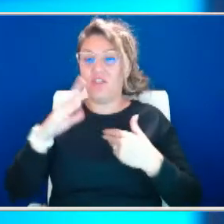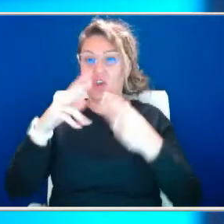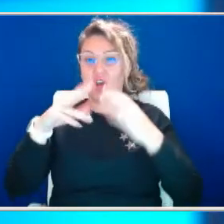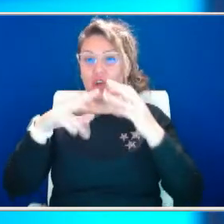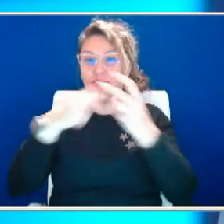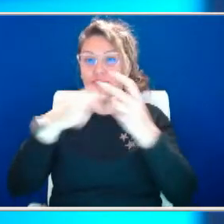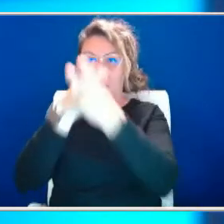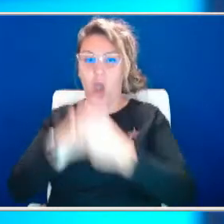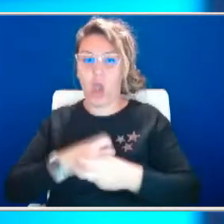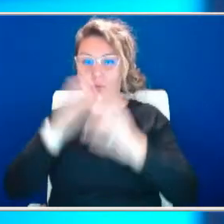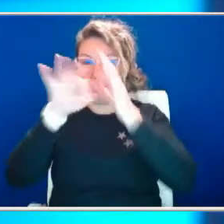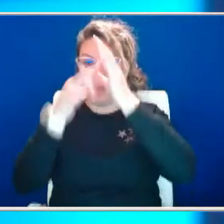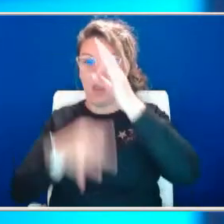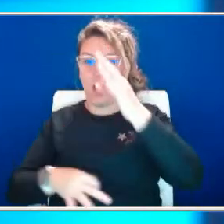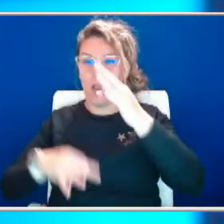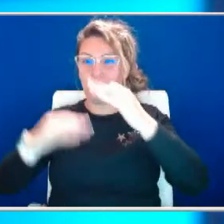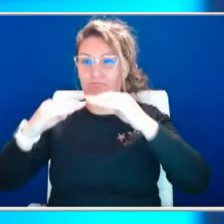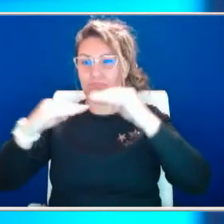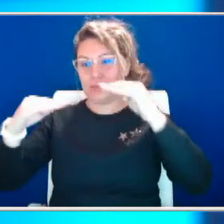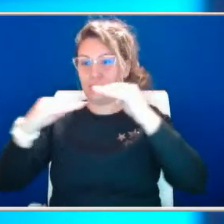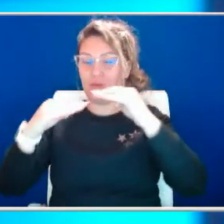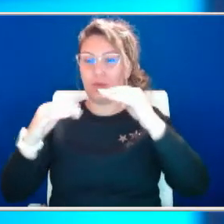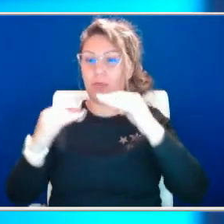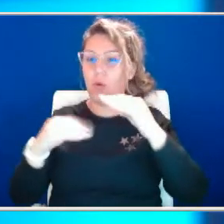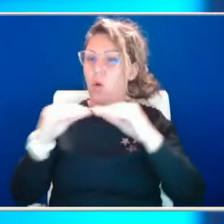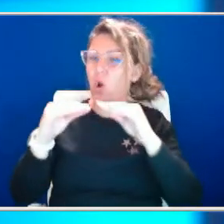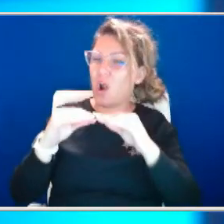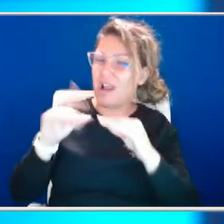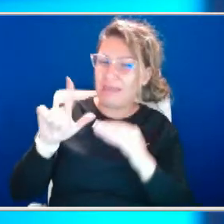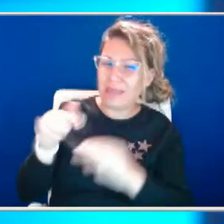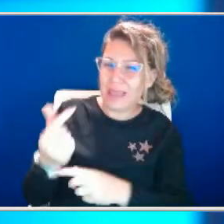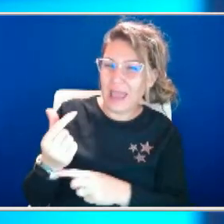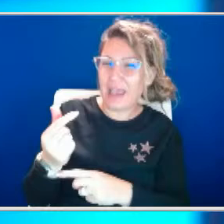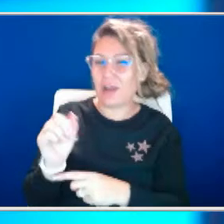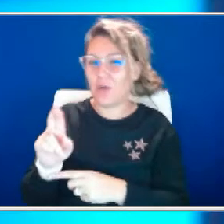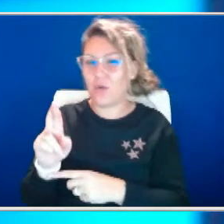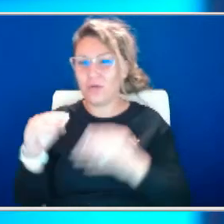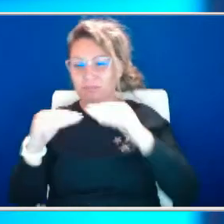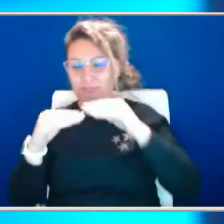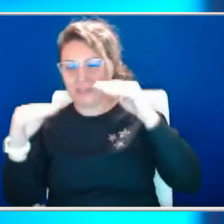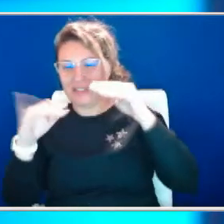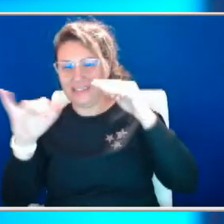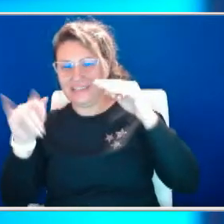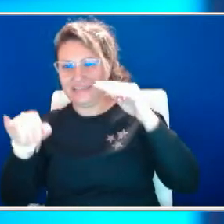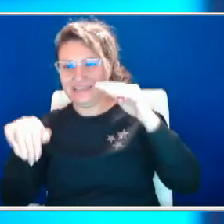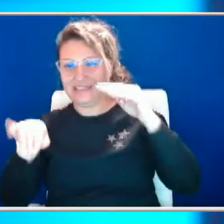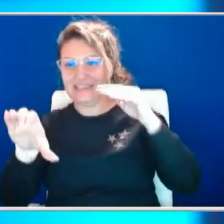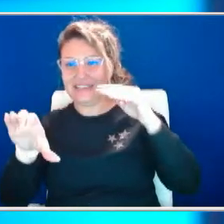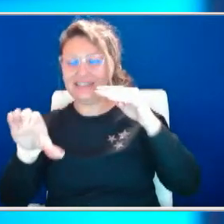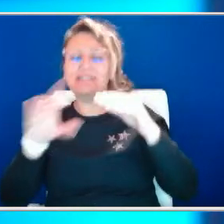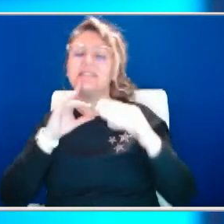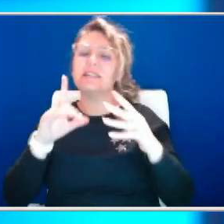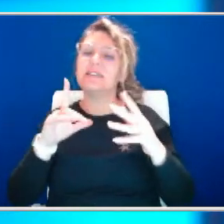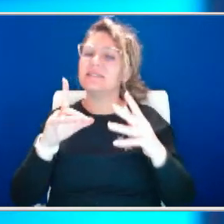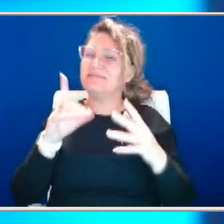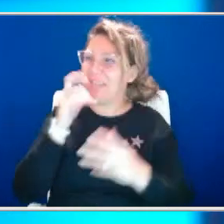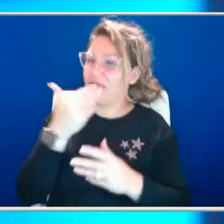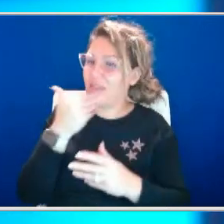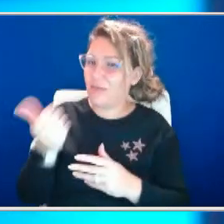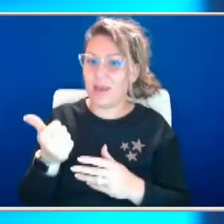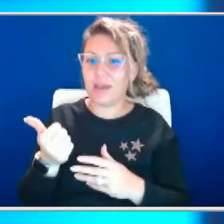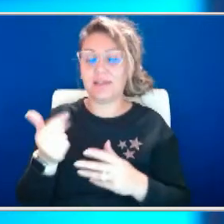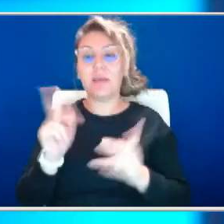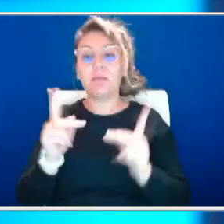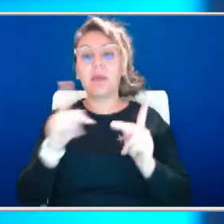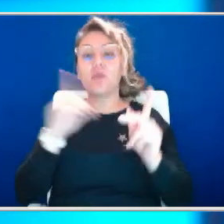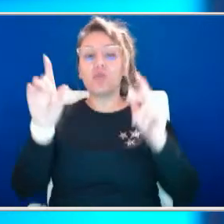than back pain, that's probably not a great candidate for this. Really, the patients that do the best for this are patients that have kind of degenerative changes in their